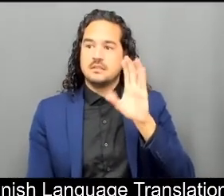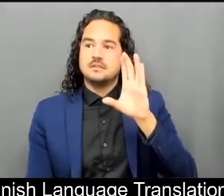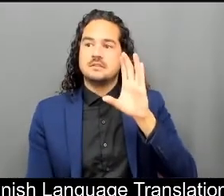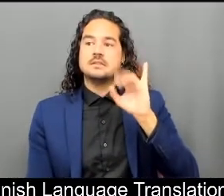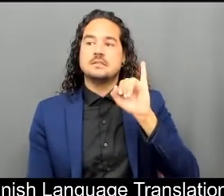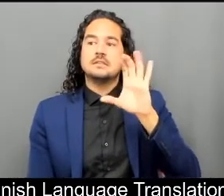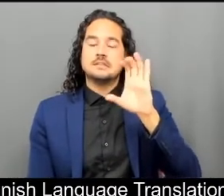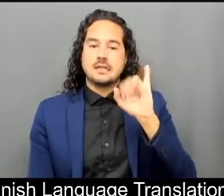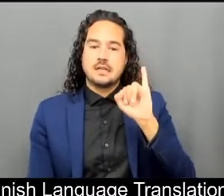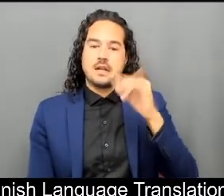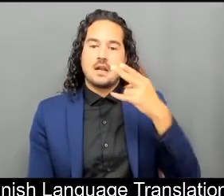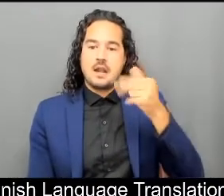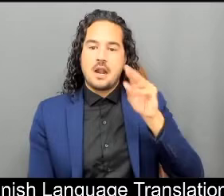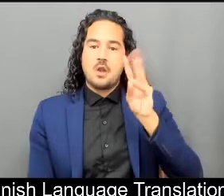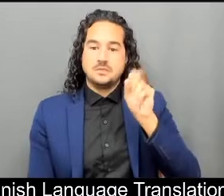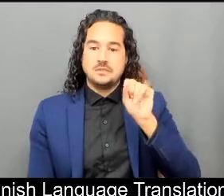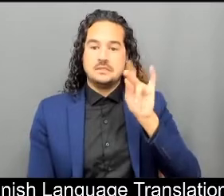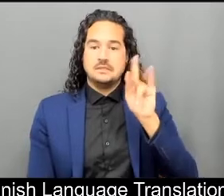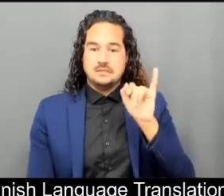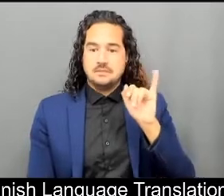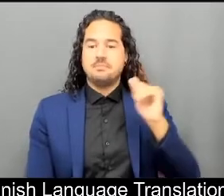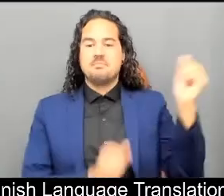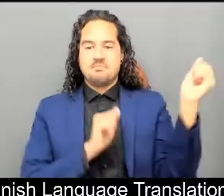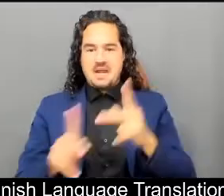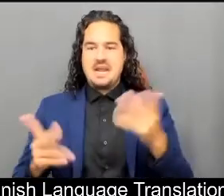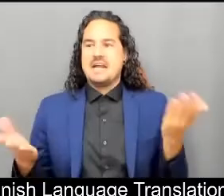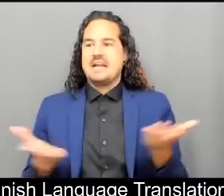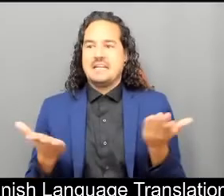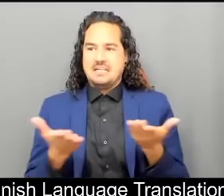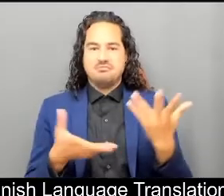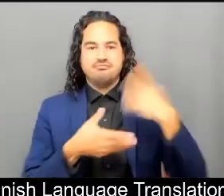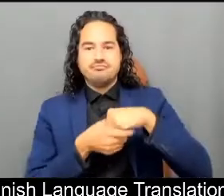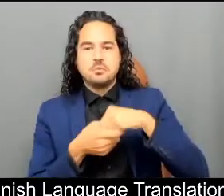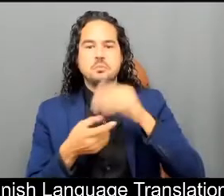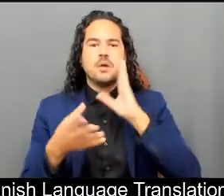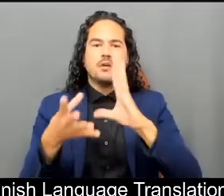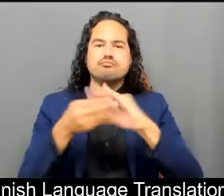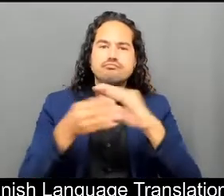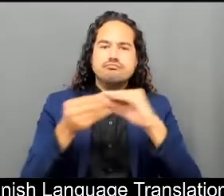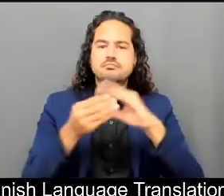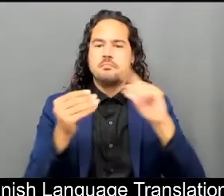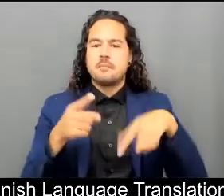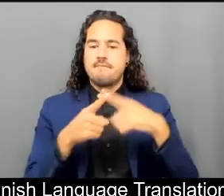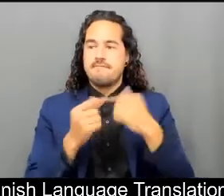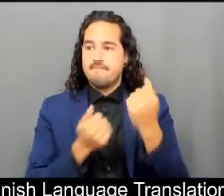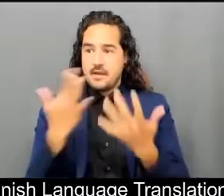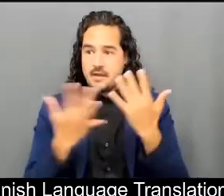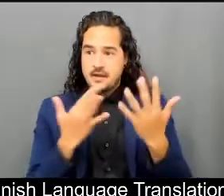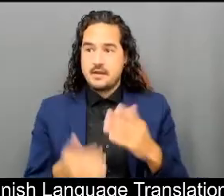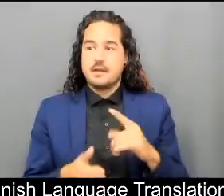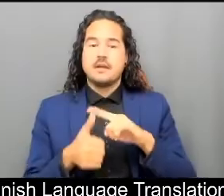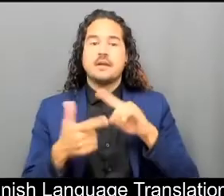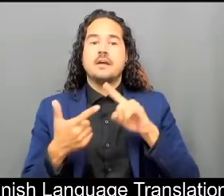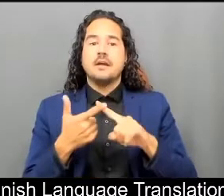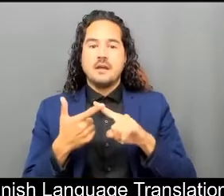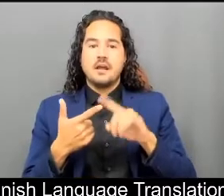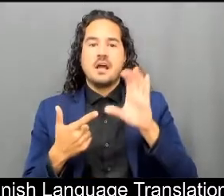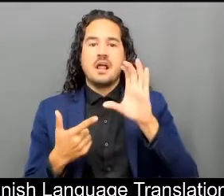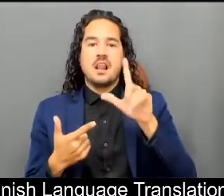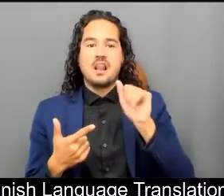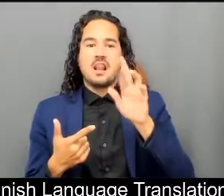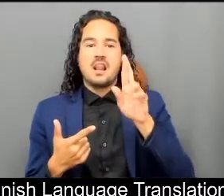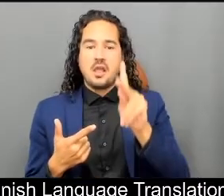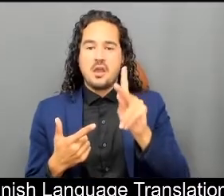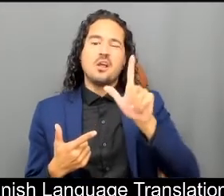Clark, the Air Operations Branch Director, will be joining us to explain some of the details associated with the